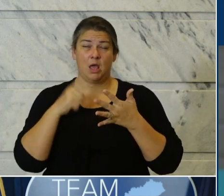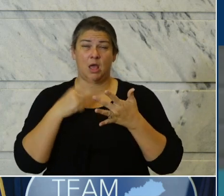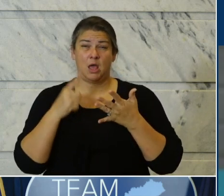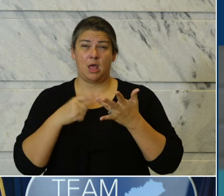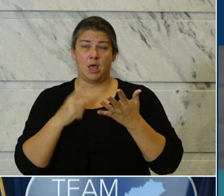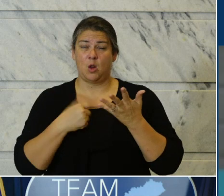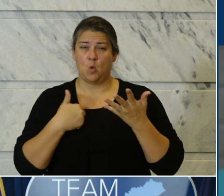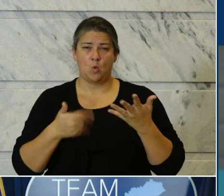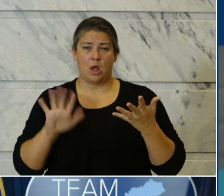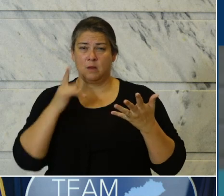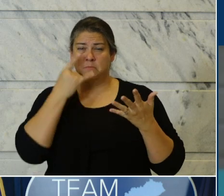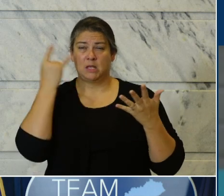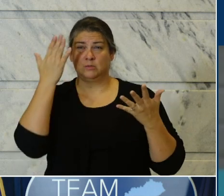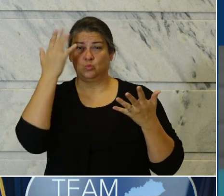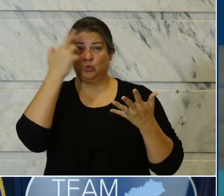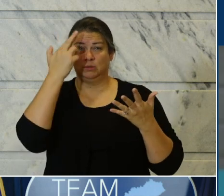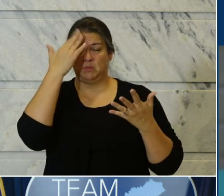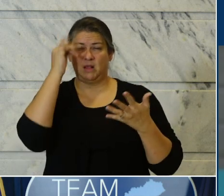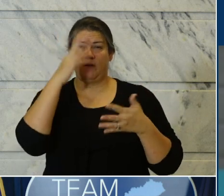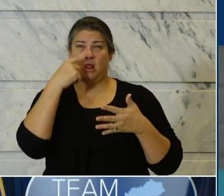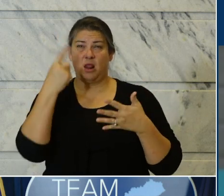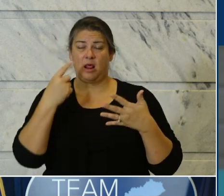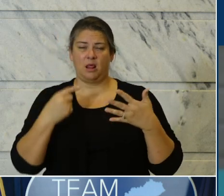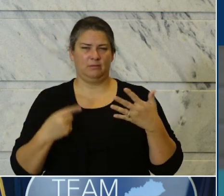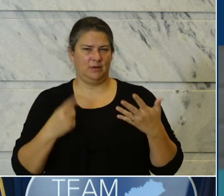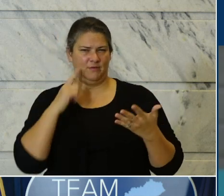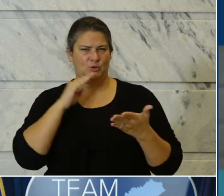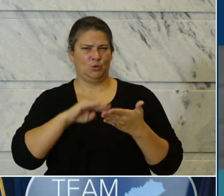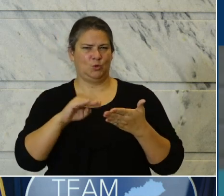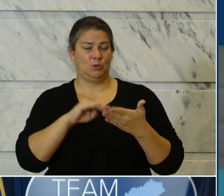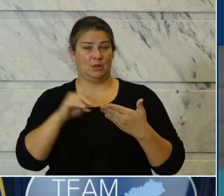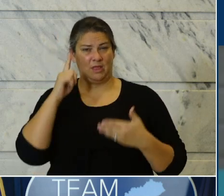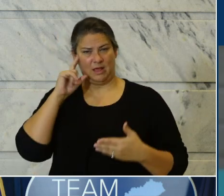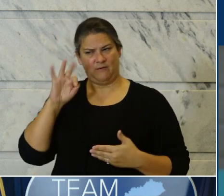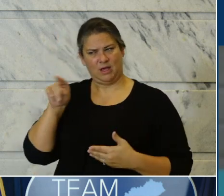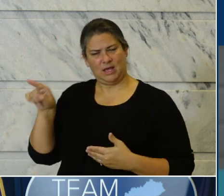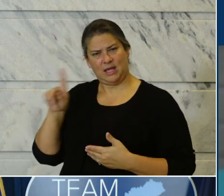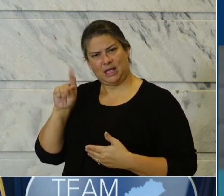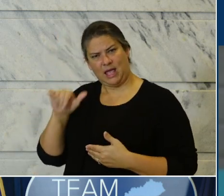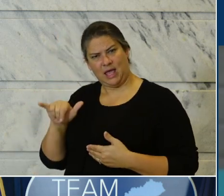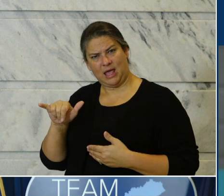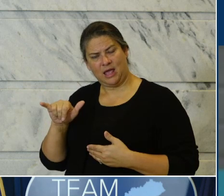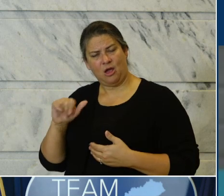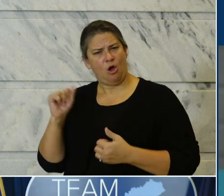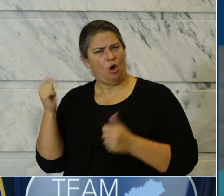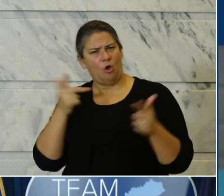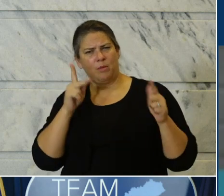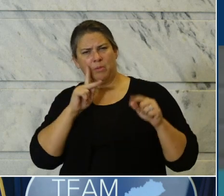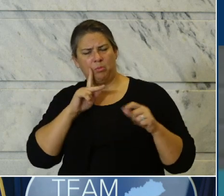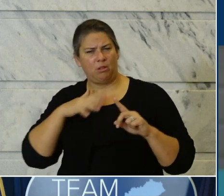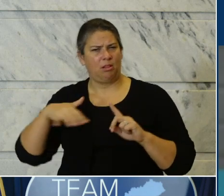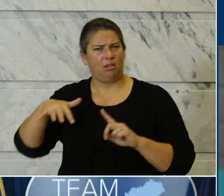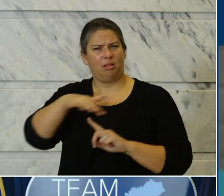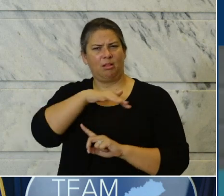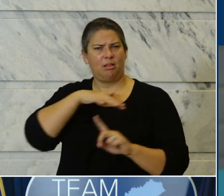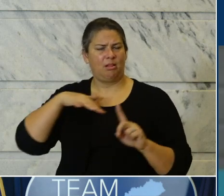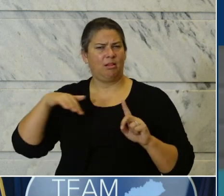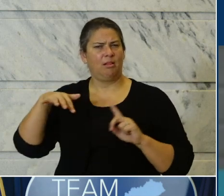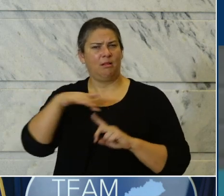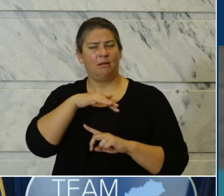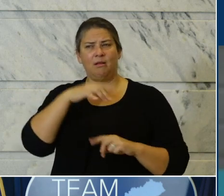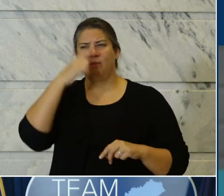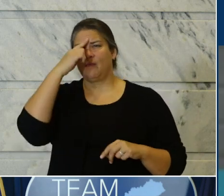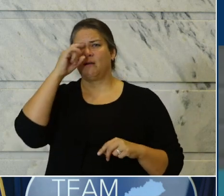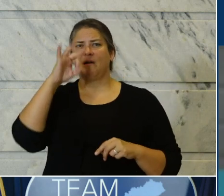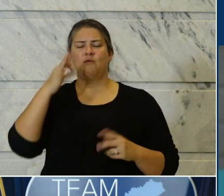to not put on a mask. Then think about Kay. Think about all the people around her. Think